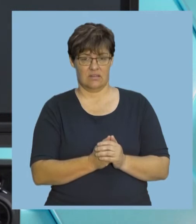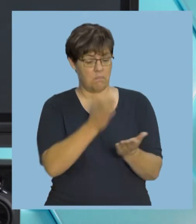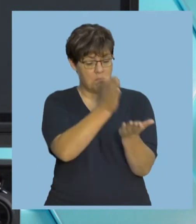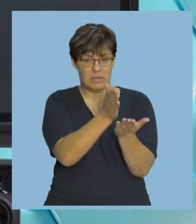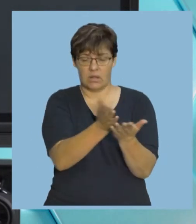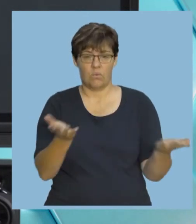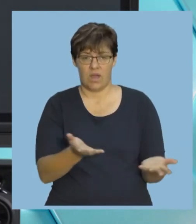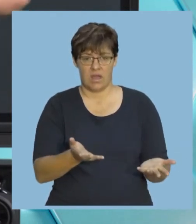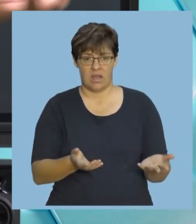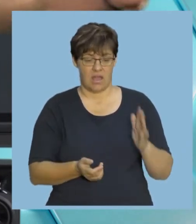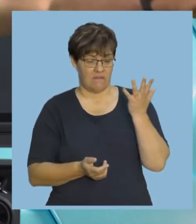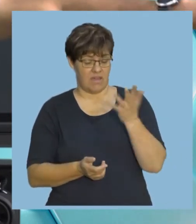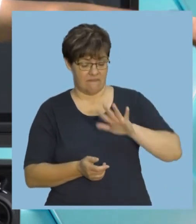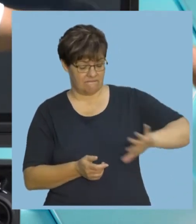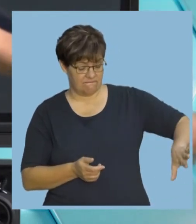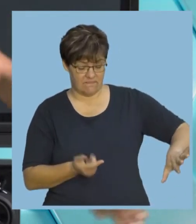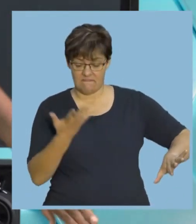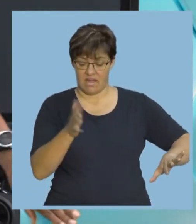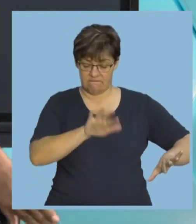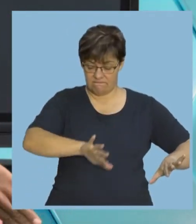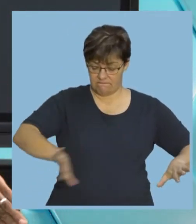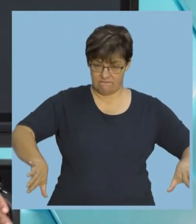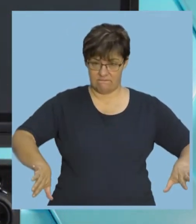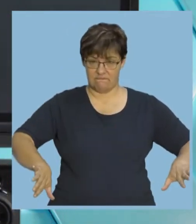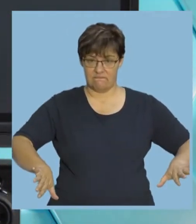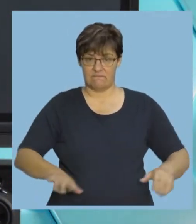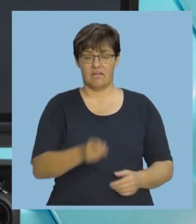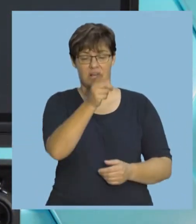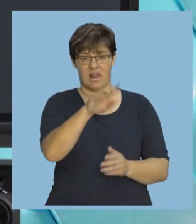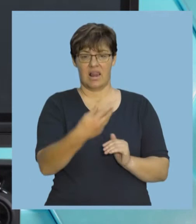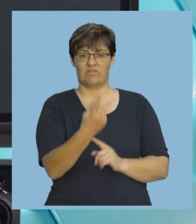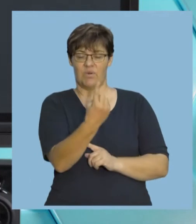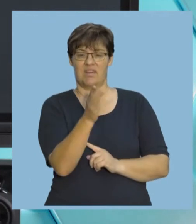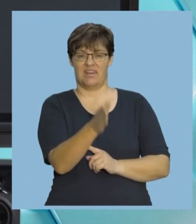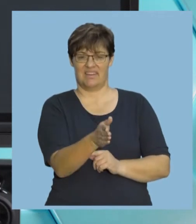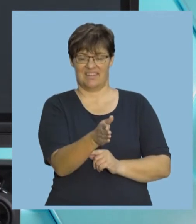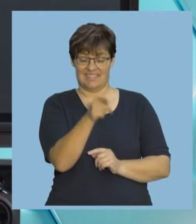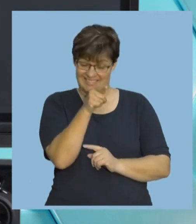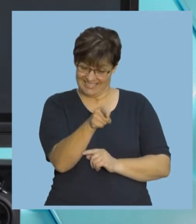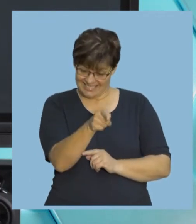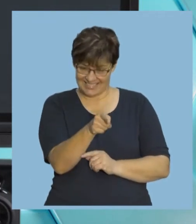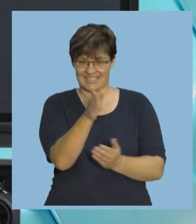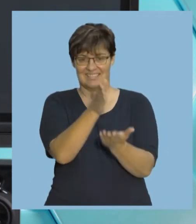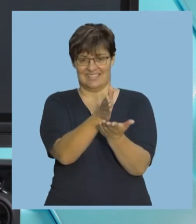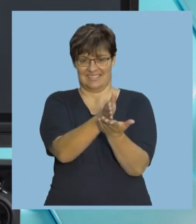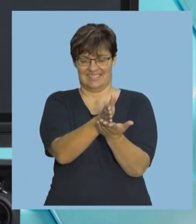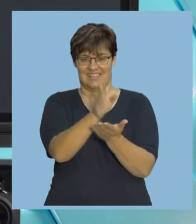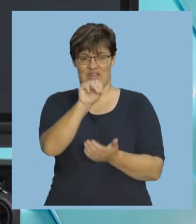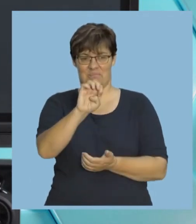is the middle? 5 this side, 5 this side, I'm left with 1. Therefore, that is the